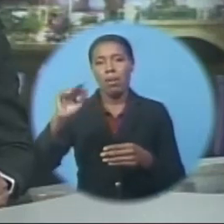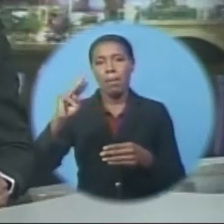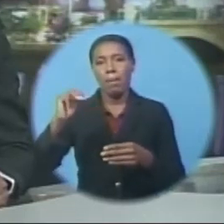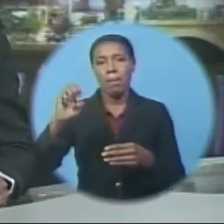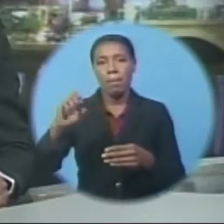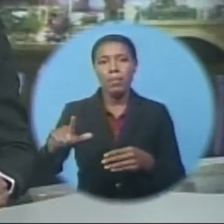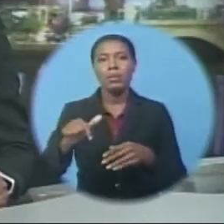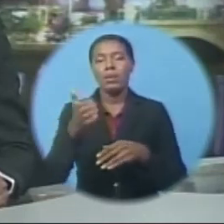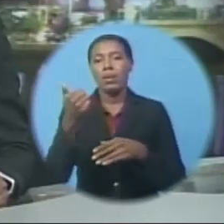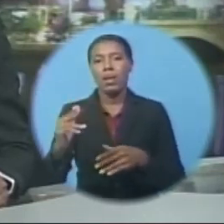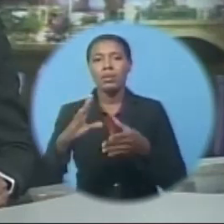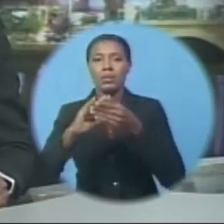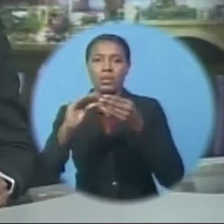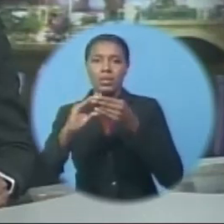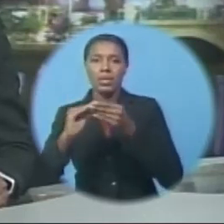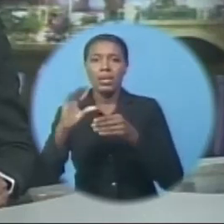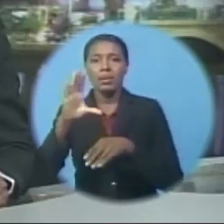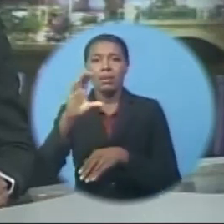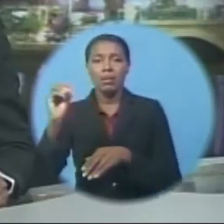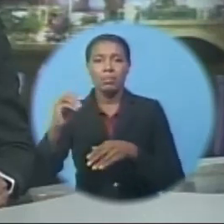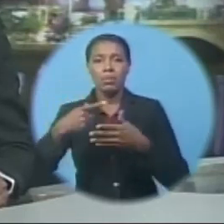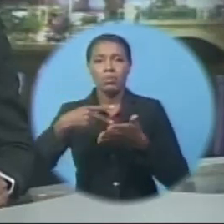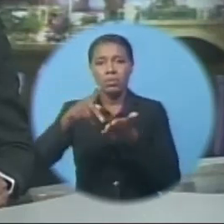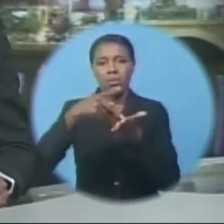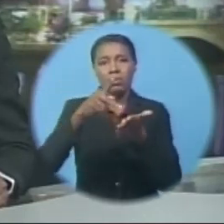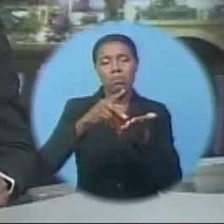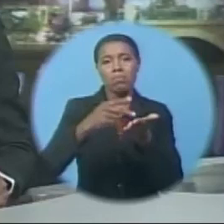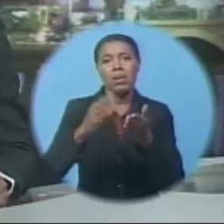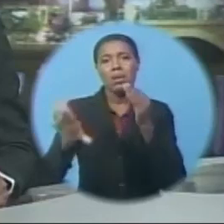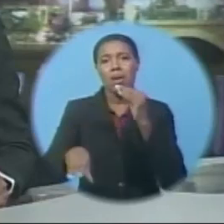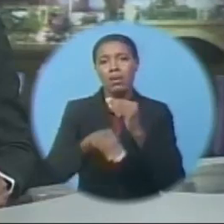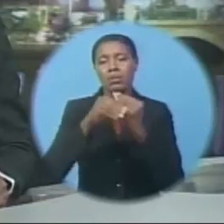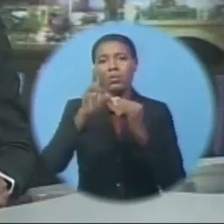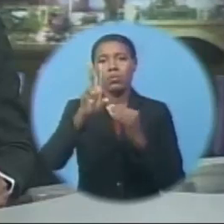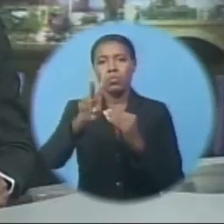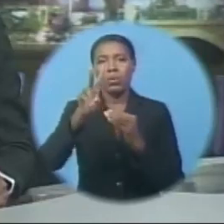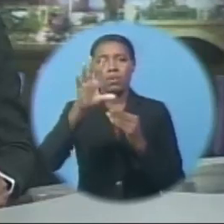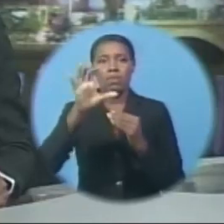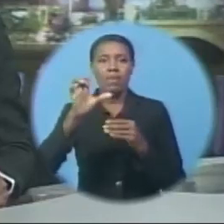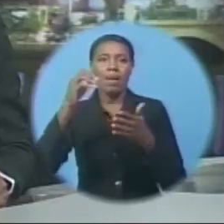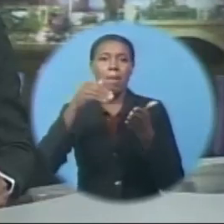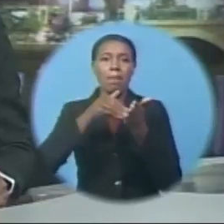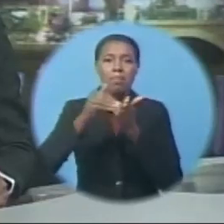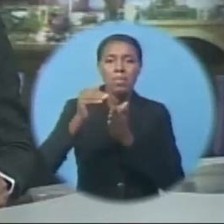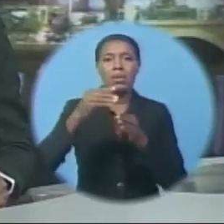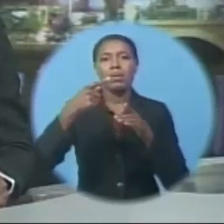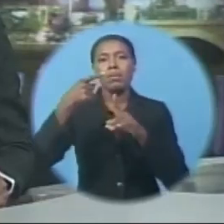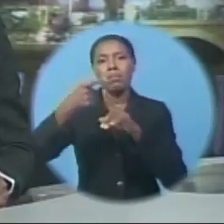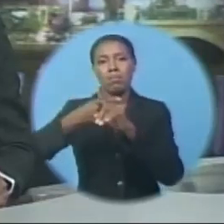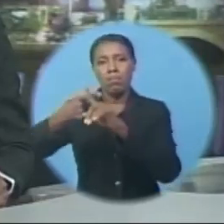Committee yesterday that the company was spending an additional $25 million per month, which